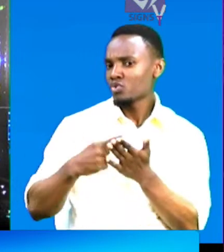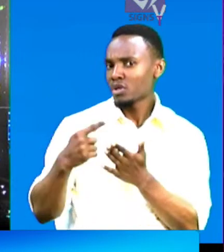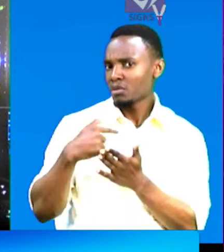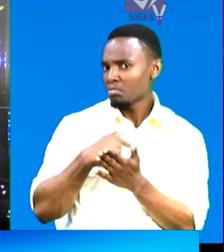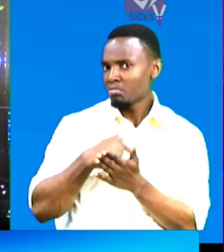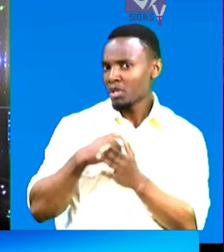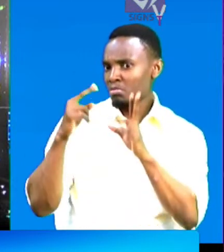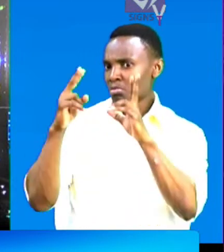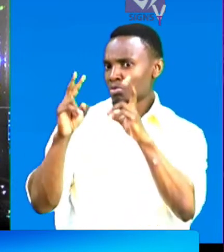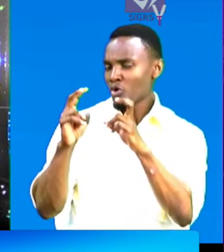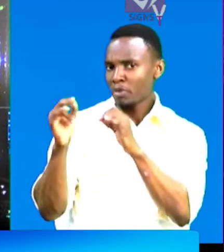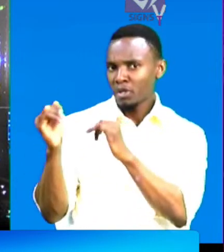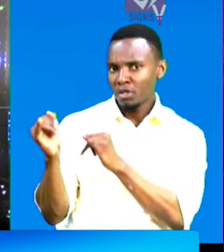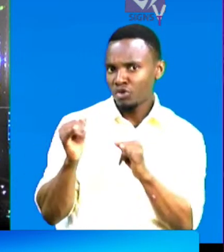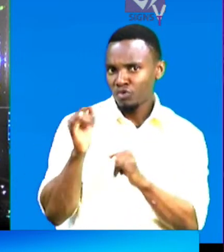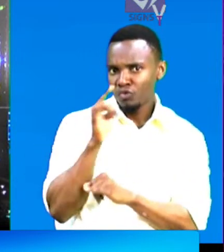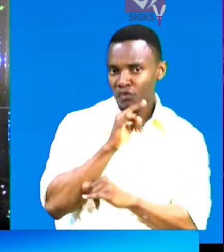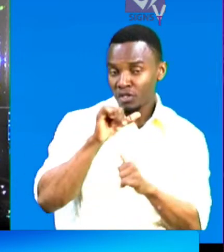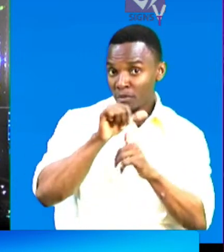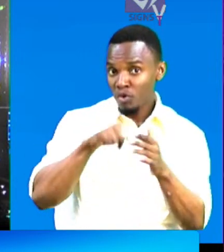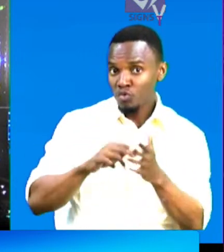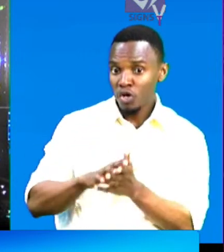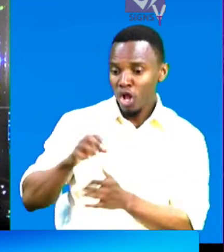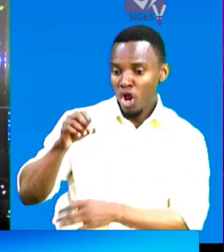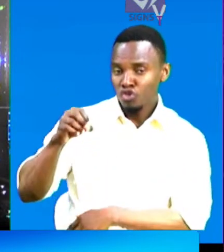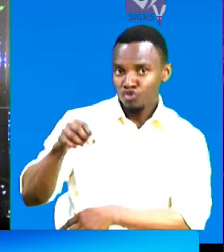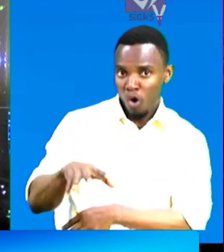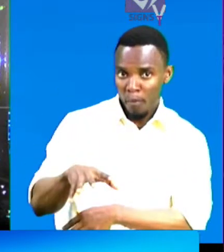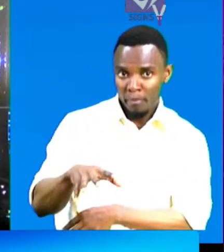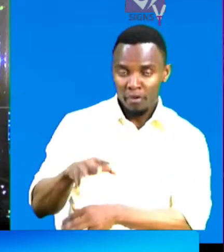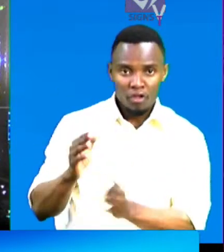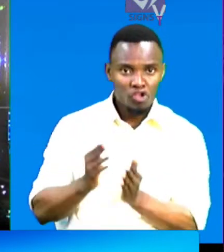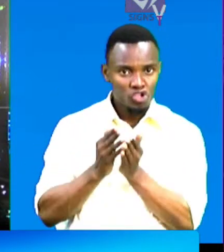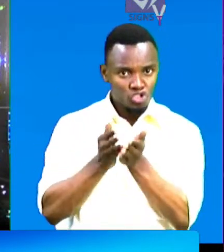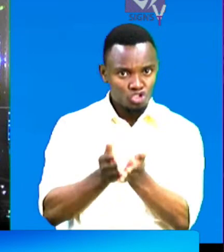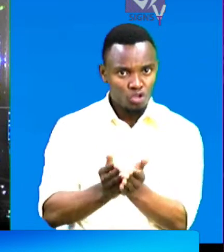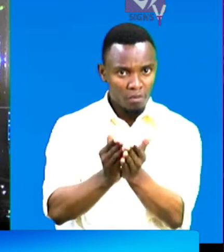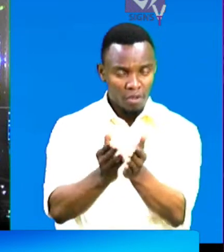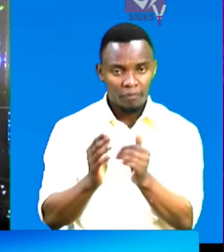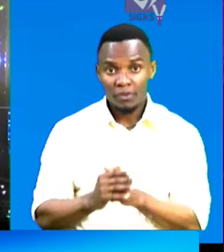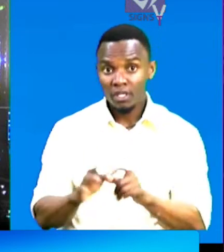this topic about drop shipping, and I had explained